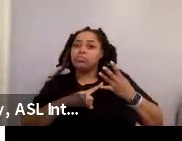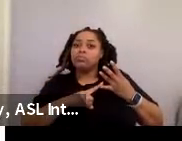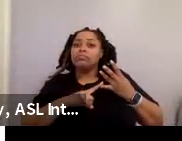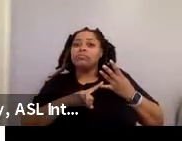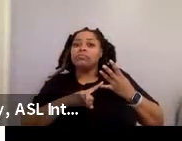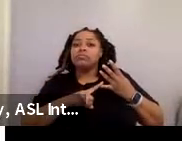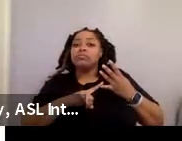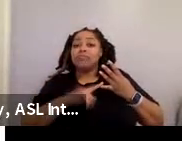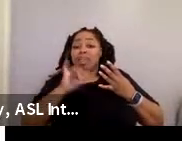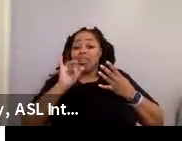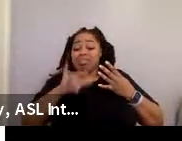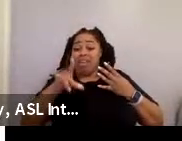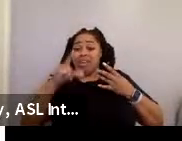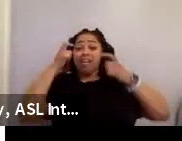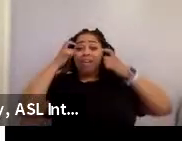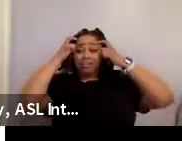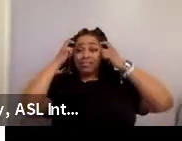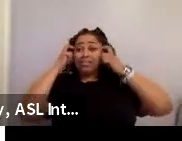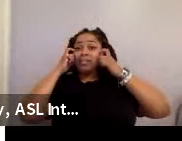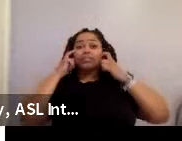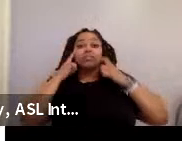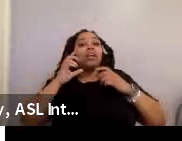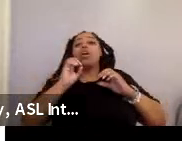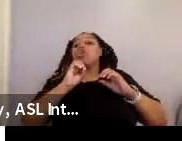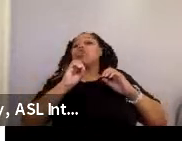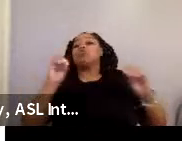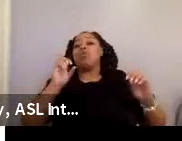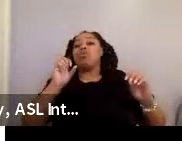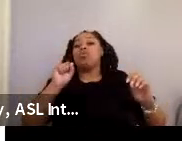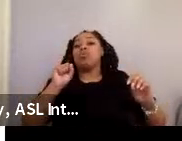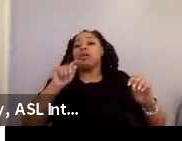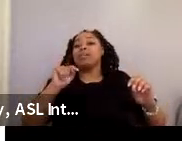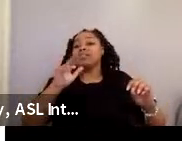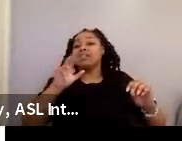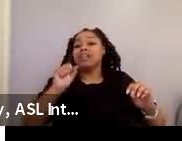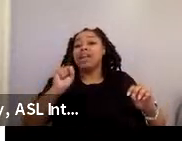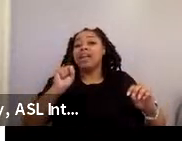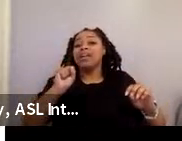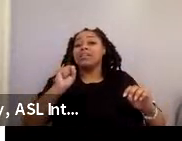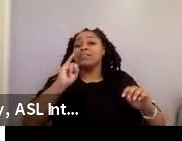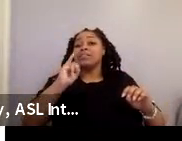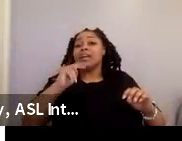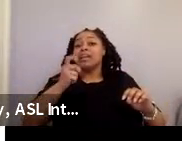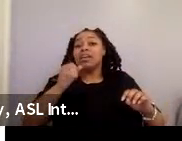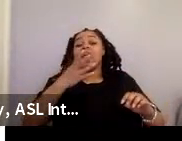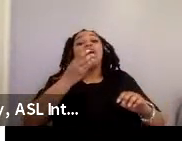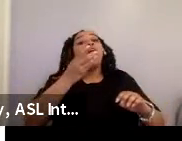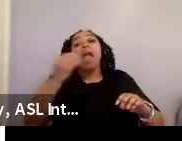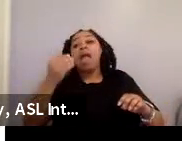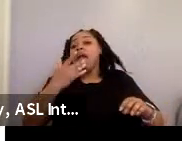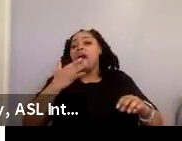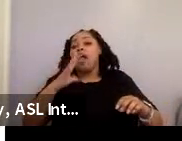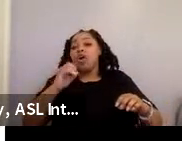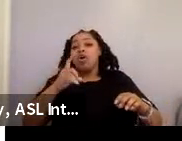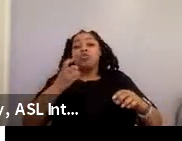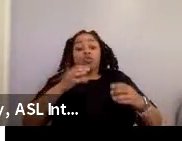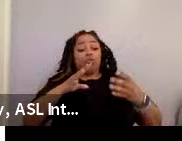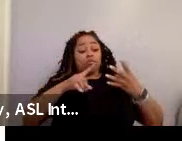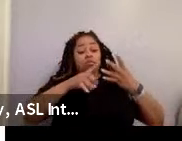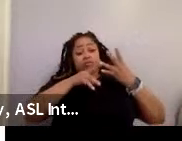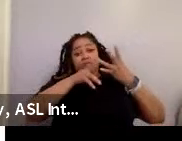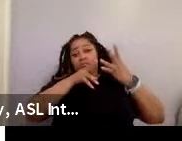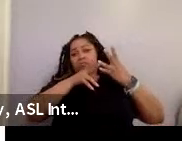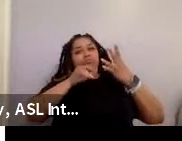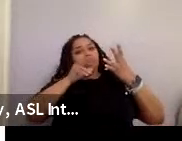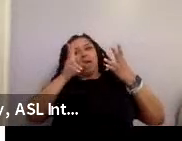This headset has no status indicators and no color coding, so 409 and 410 would not